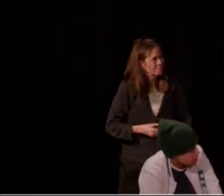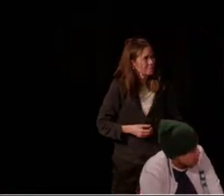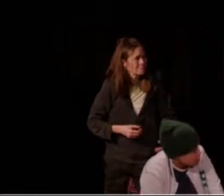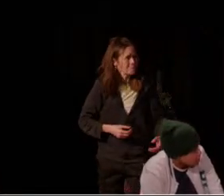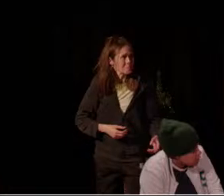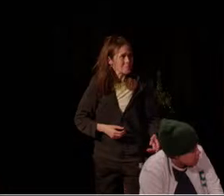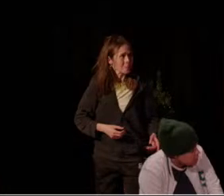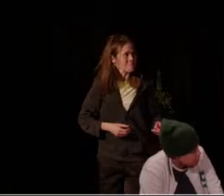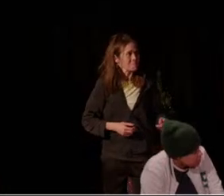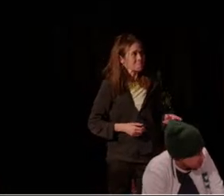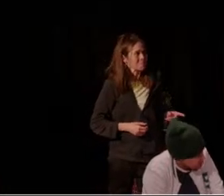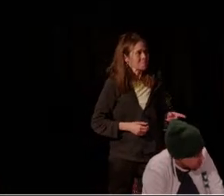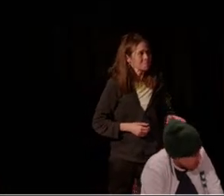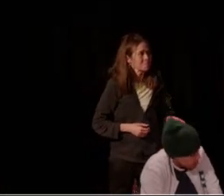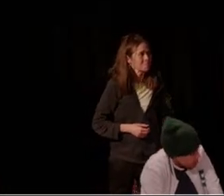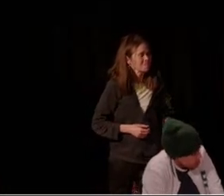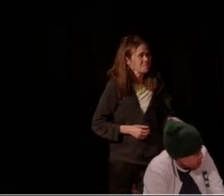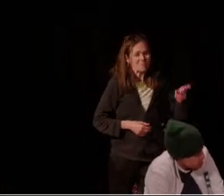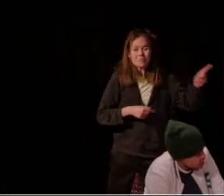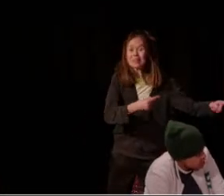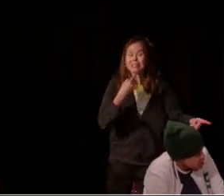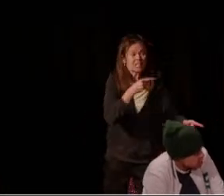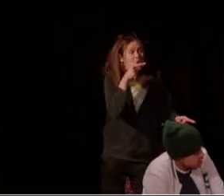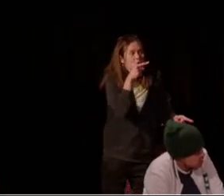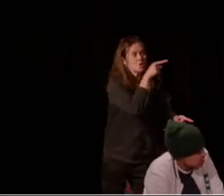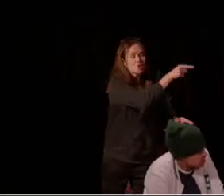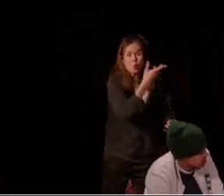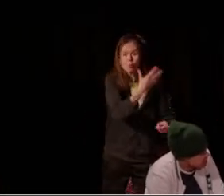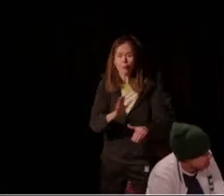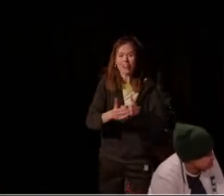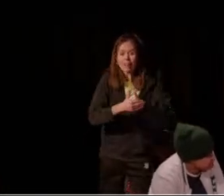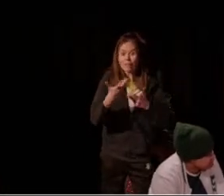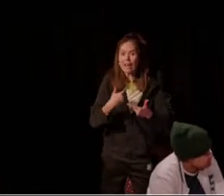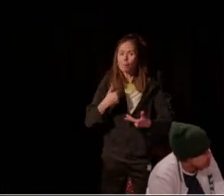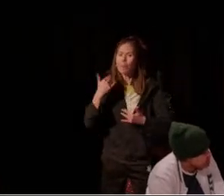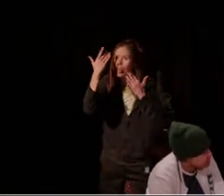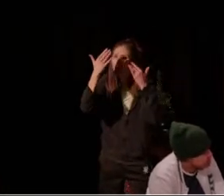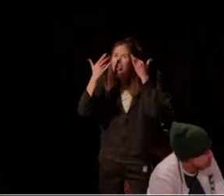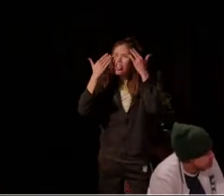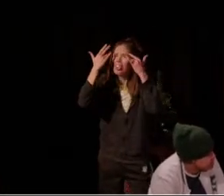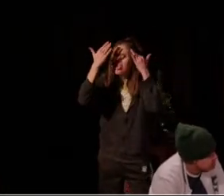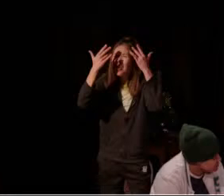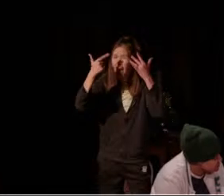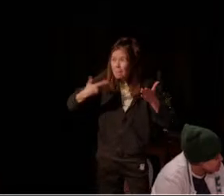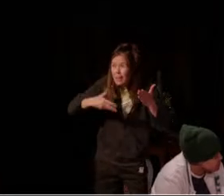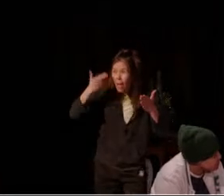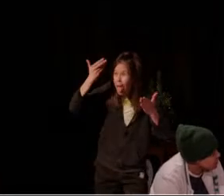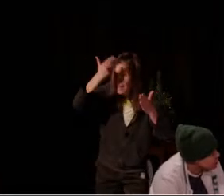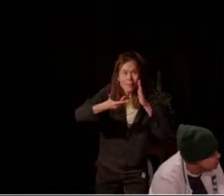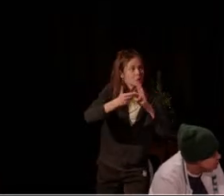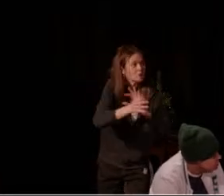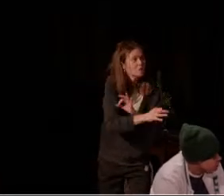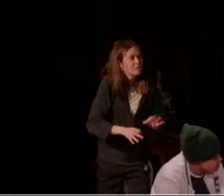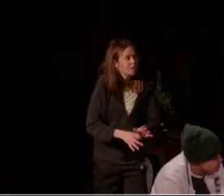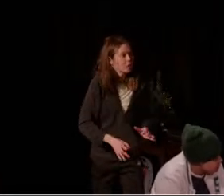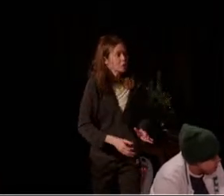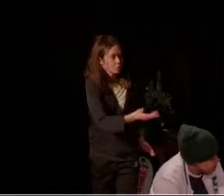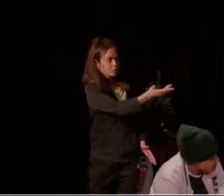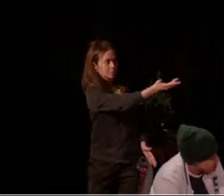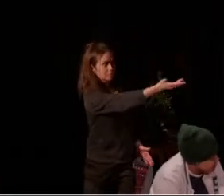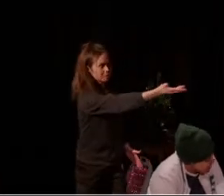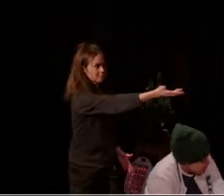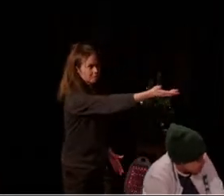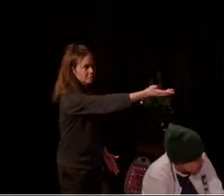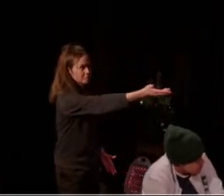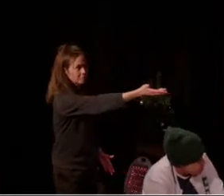dreams. You are a bastard with Polixenes, and I but dreamed it. Because you are so shameless,